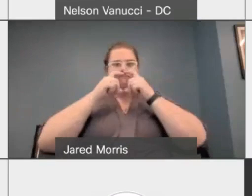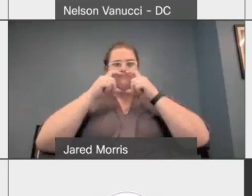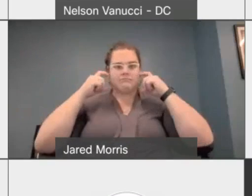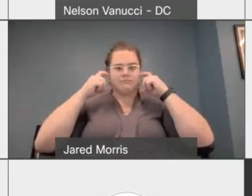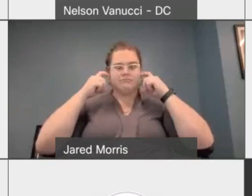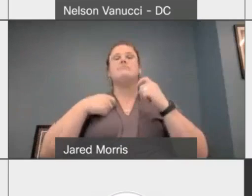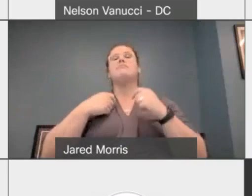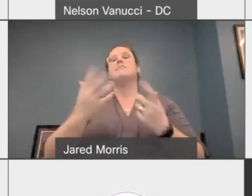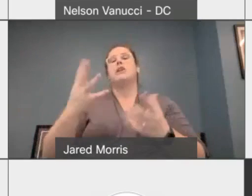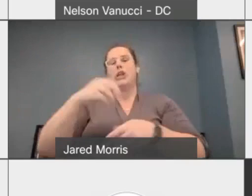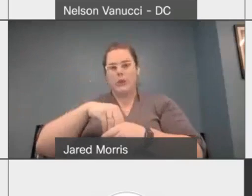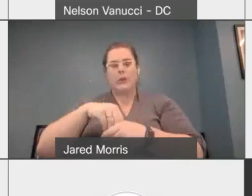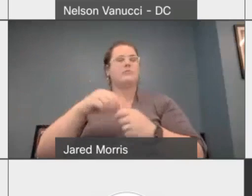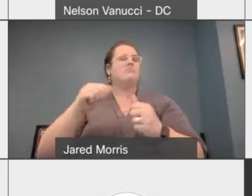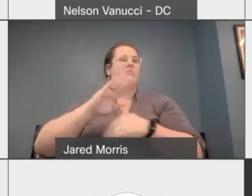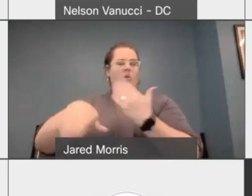mask and face shields